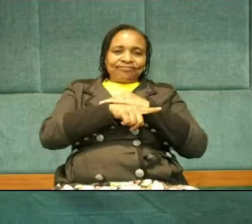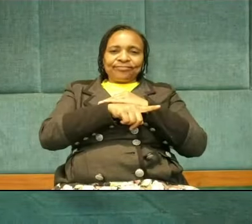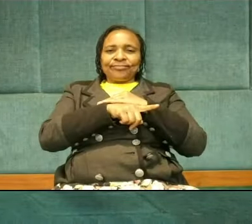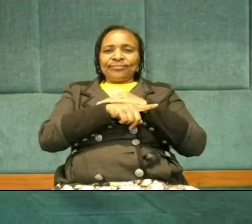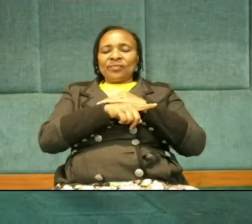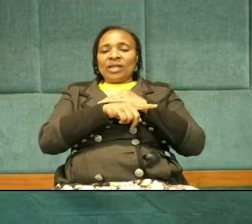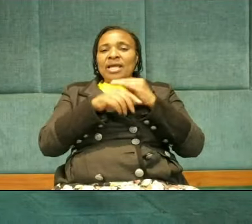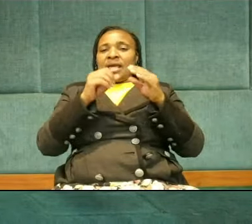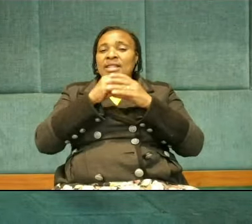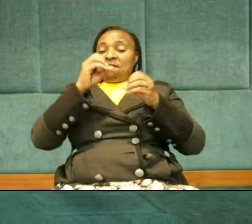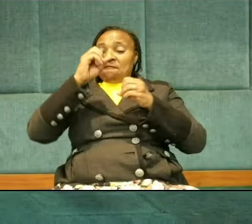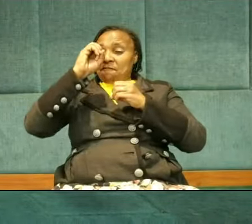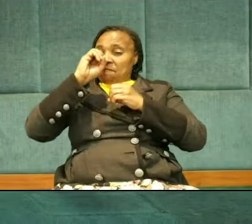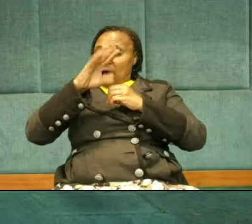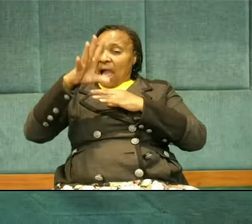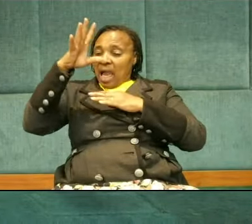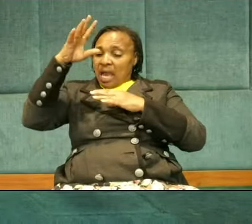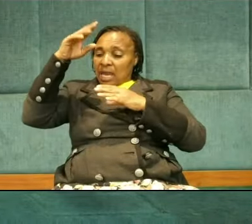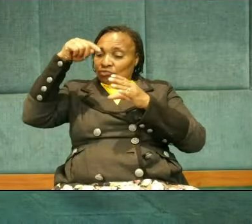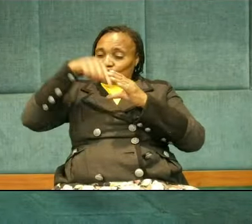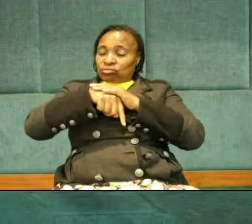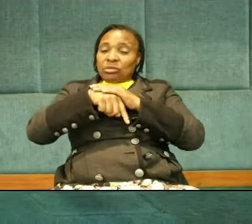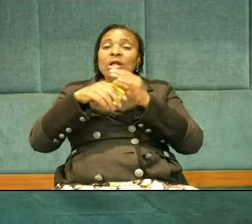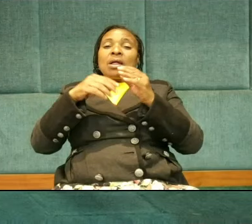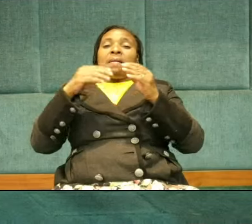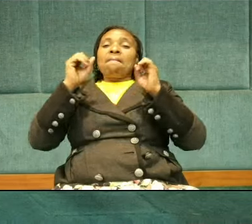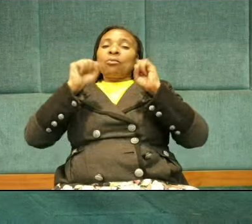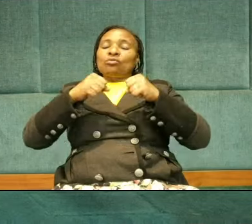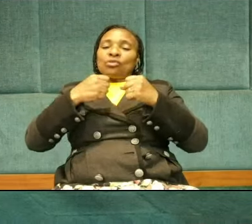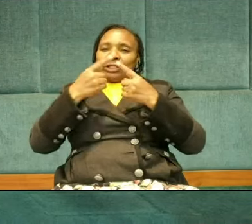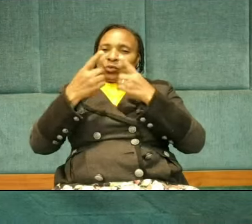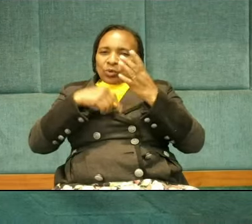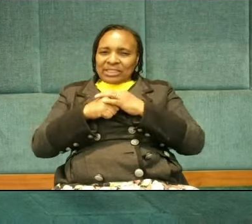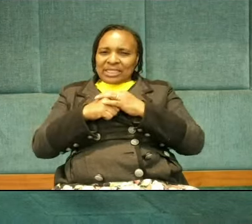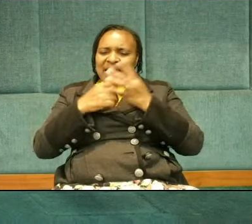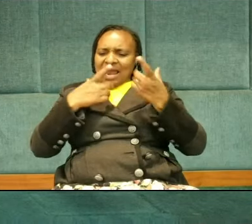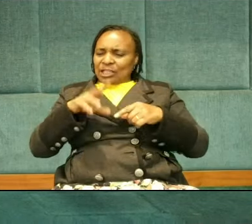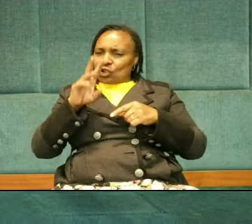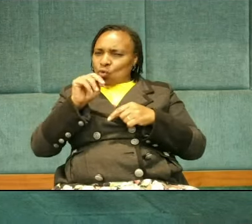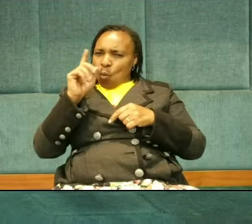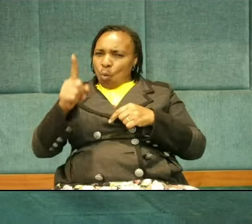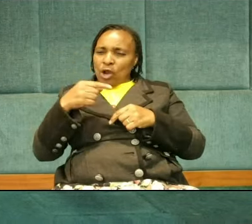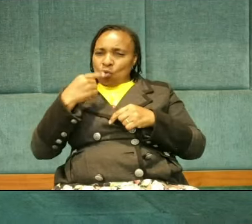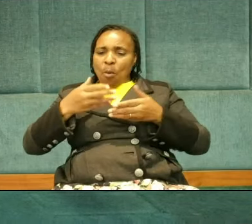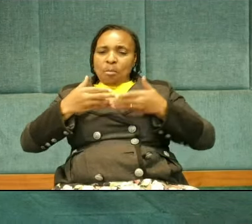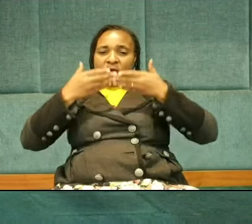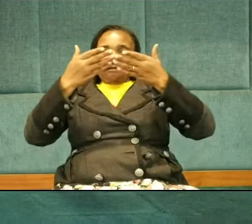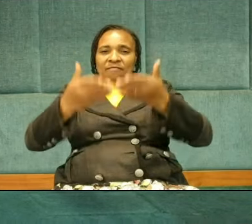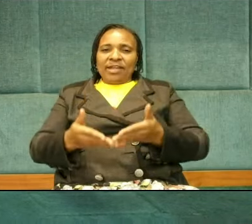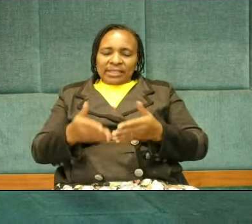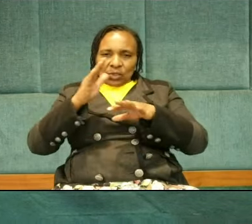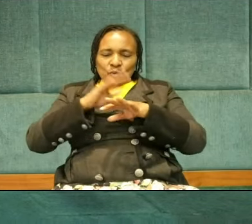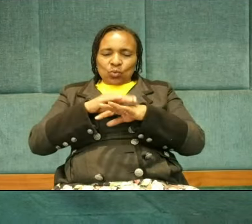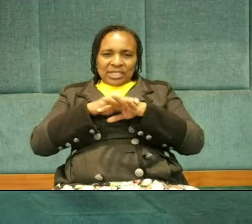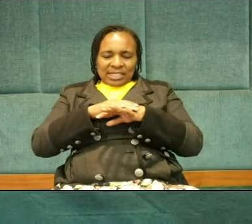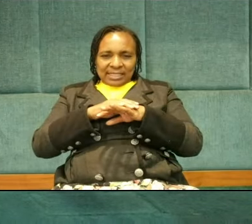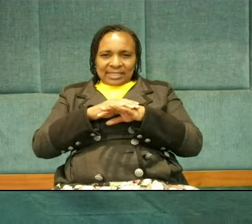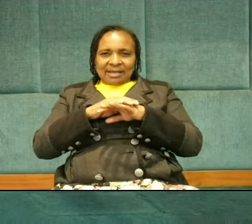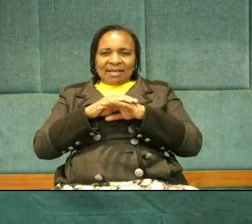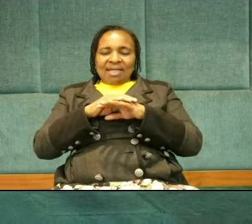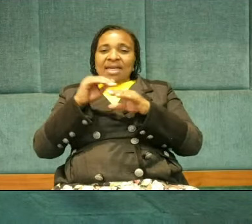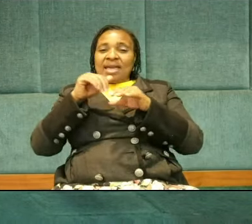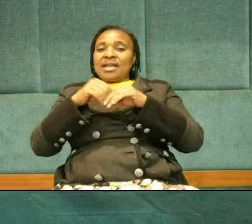Okay, on the further insight, it says, let none who profess godliness regard in the regard